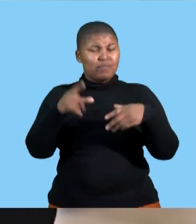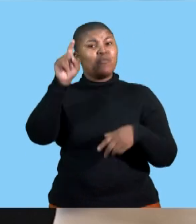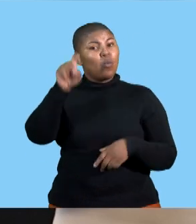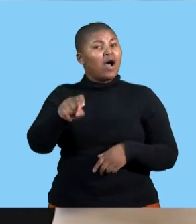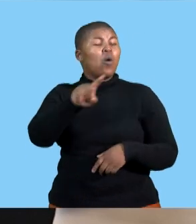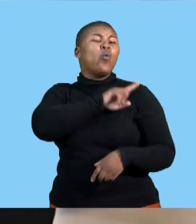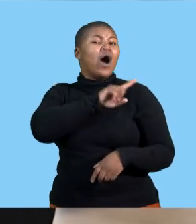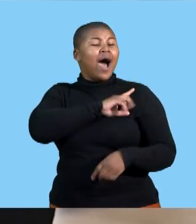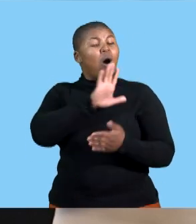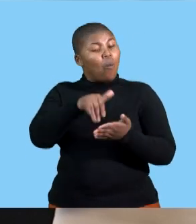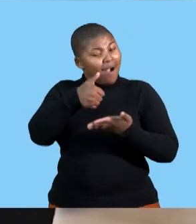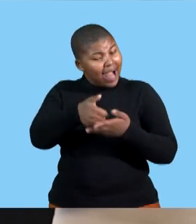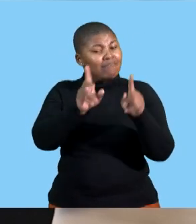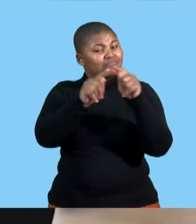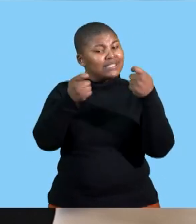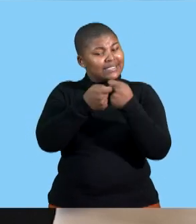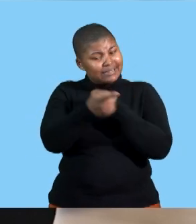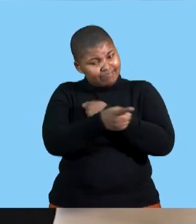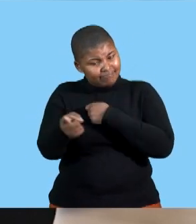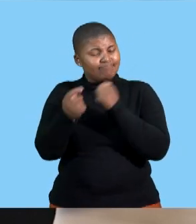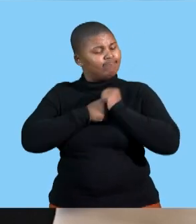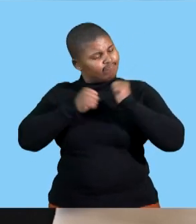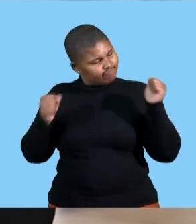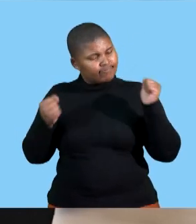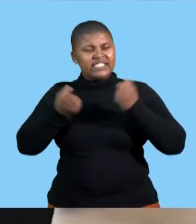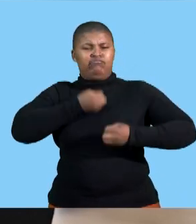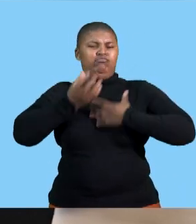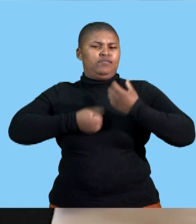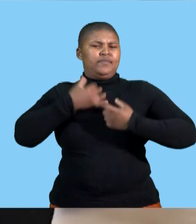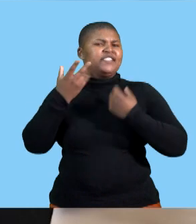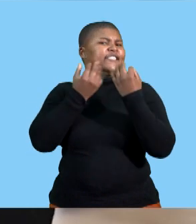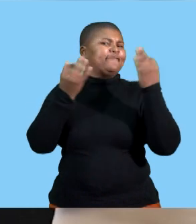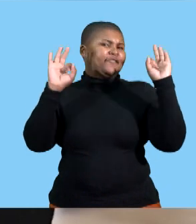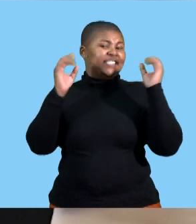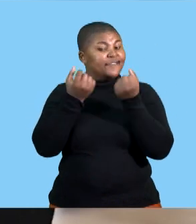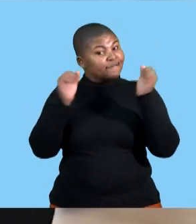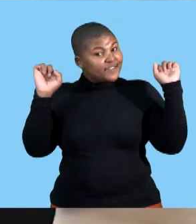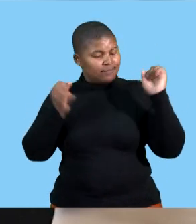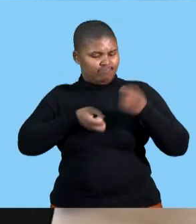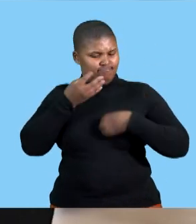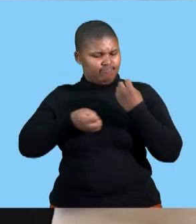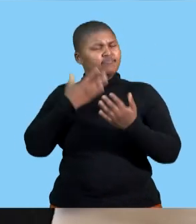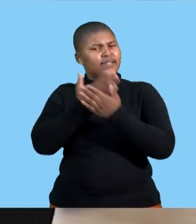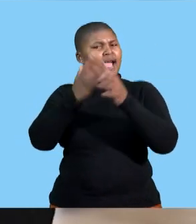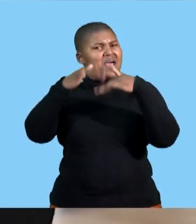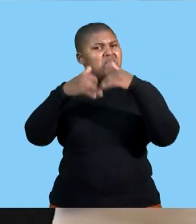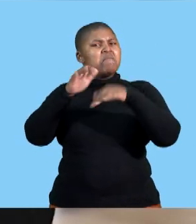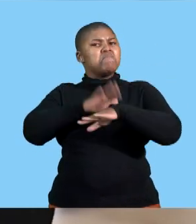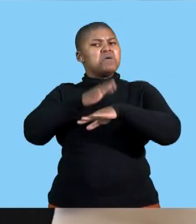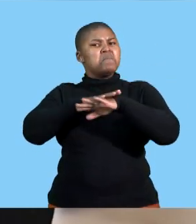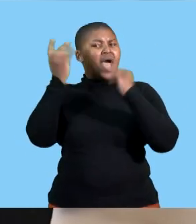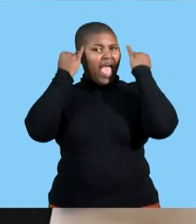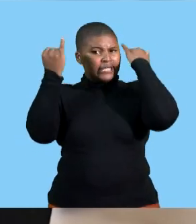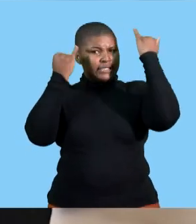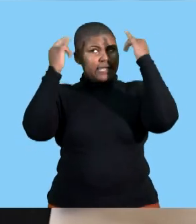going to assist them to do what? To be free to express themselves. When they are free, then they are able to even come up with ideas that they can assist